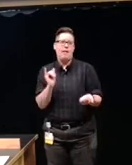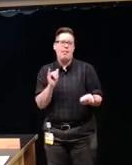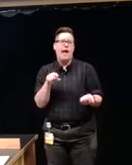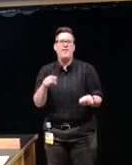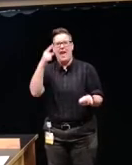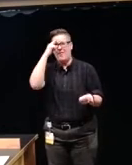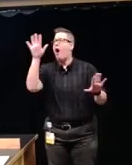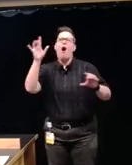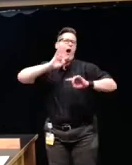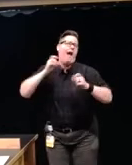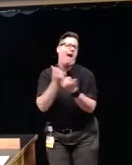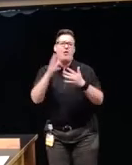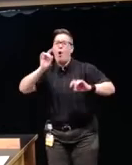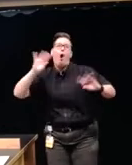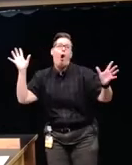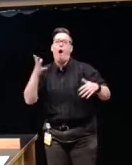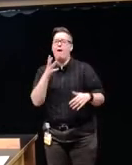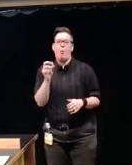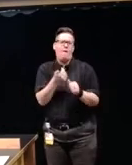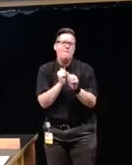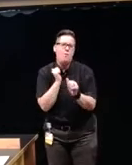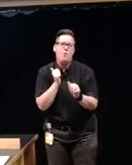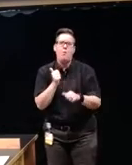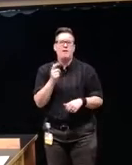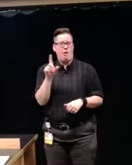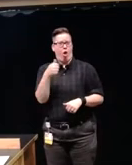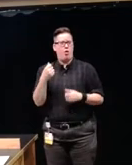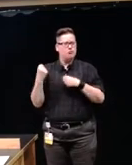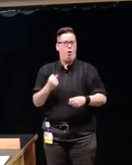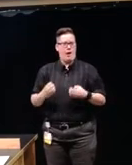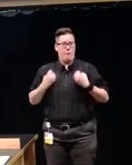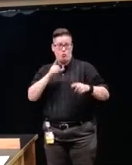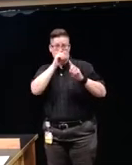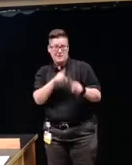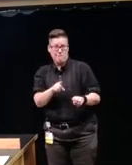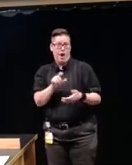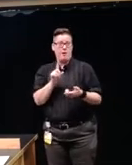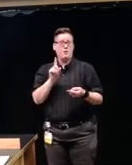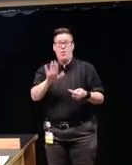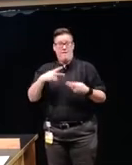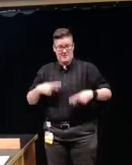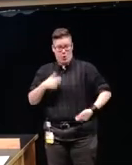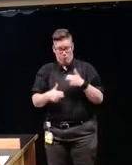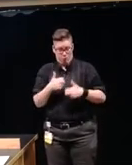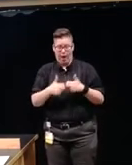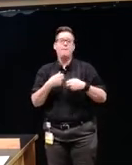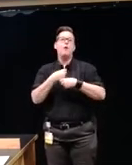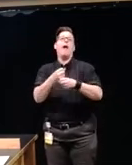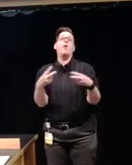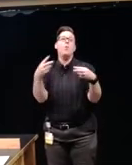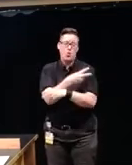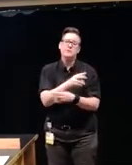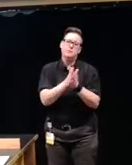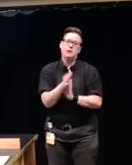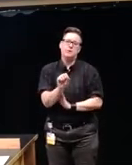catastrophic-like thinking, prominent avoidance, and other strong emotional reactions that amplify their pain. We'll put this